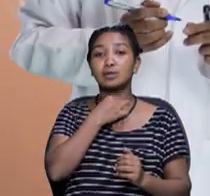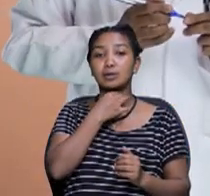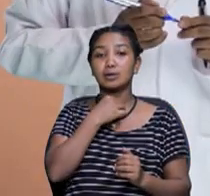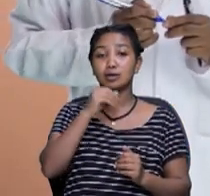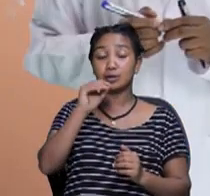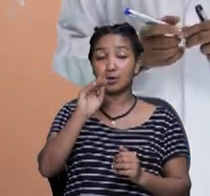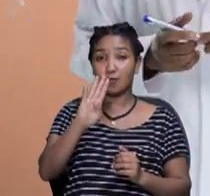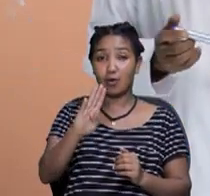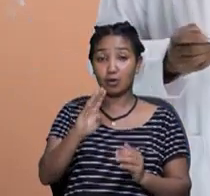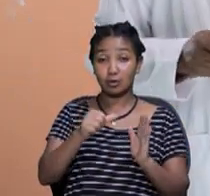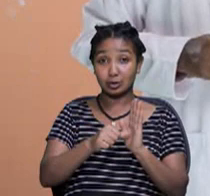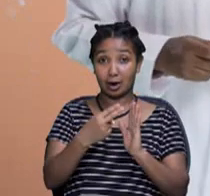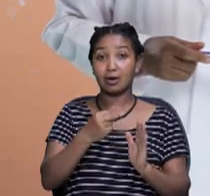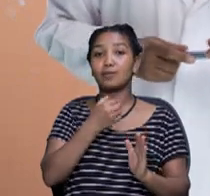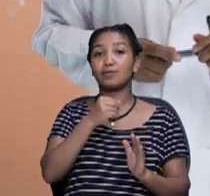The 4 dots are